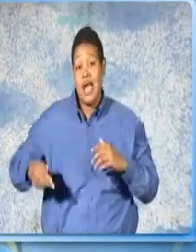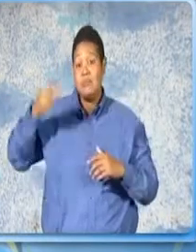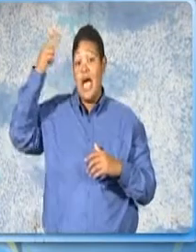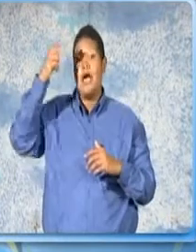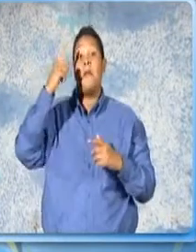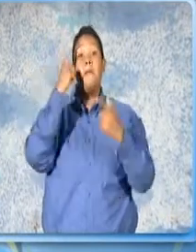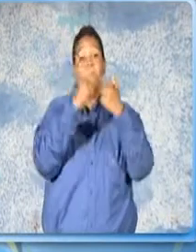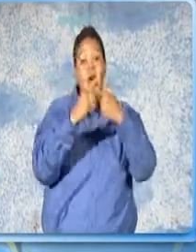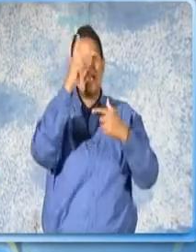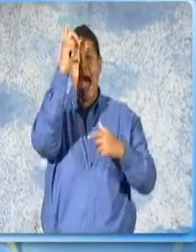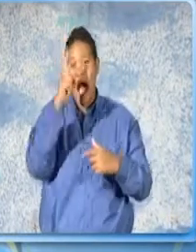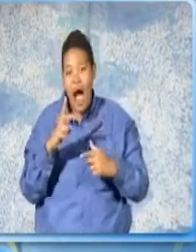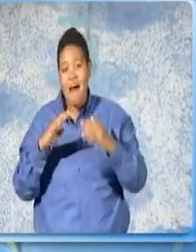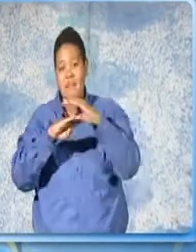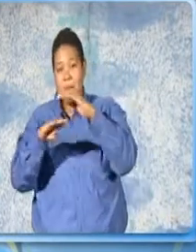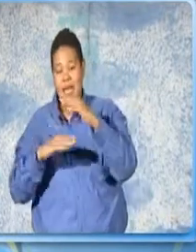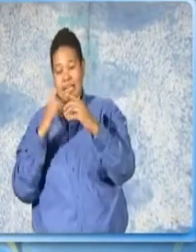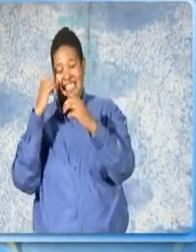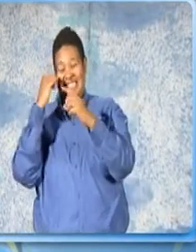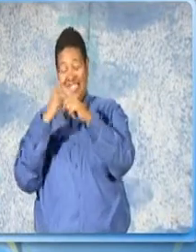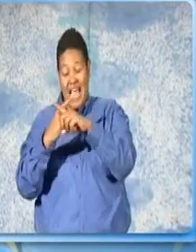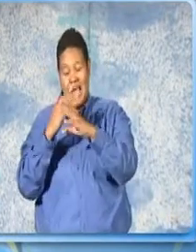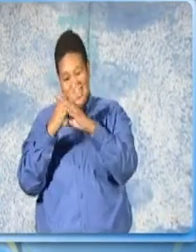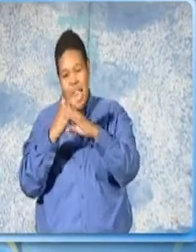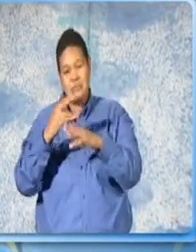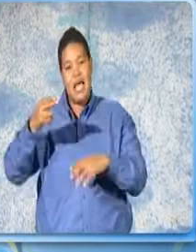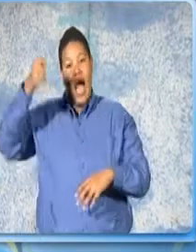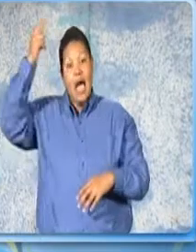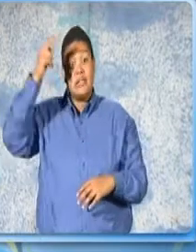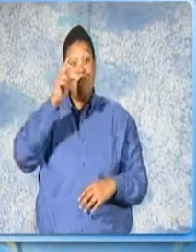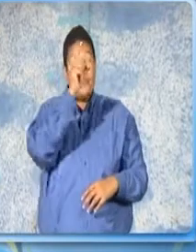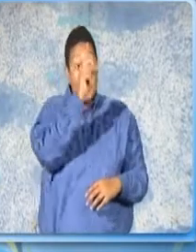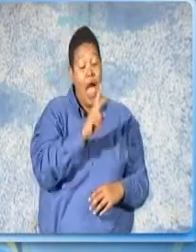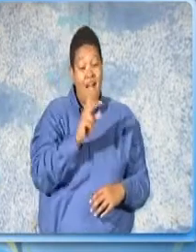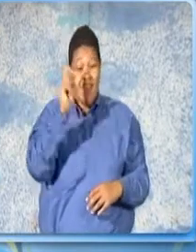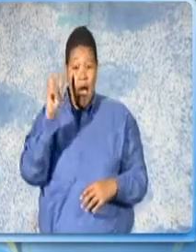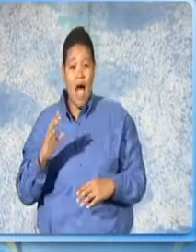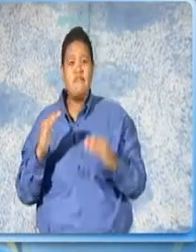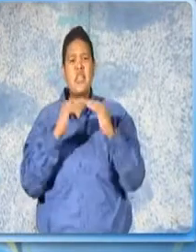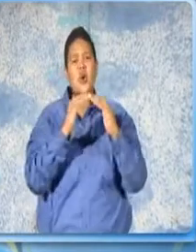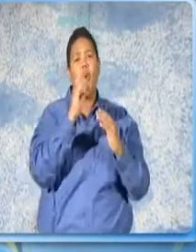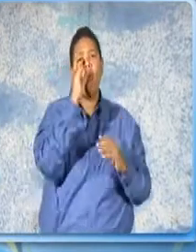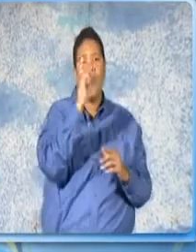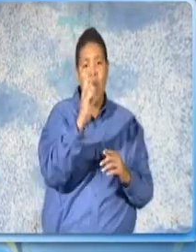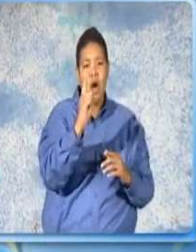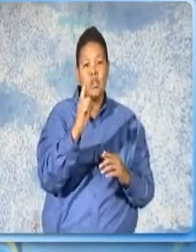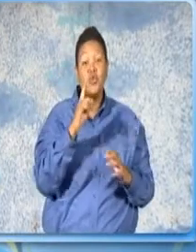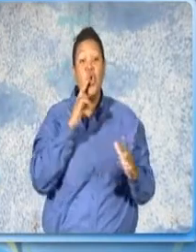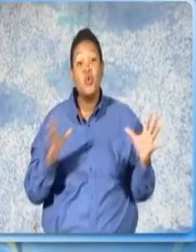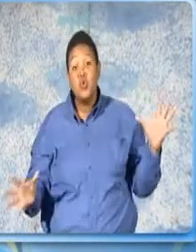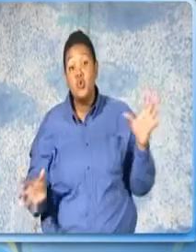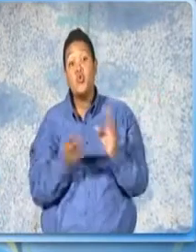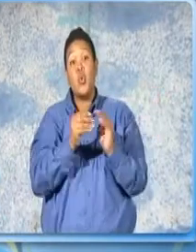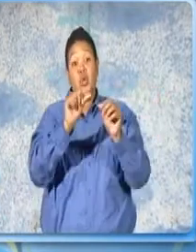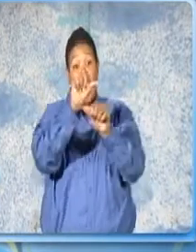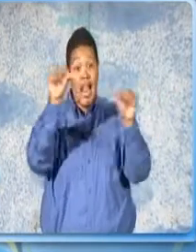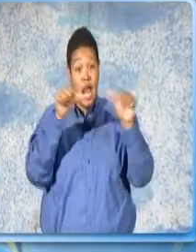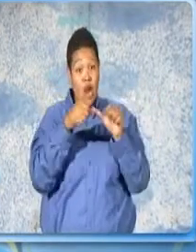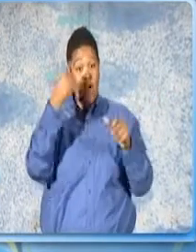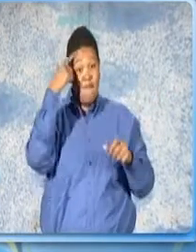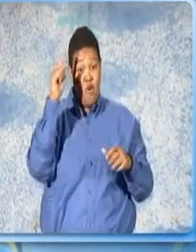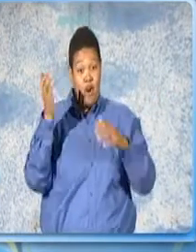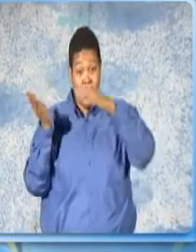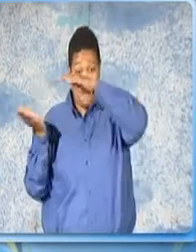height. Half plus half is equal to 1, so the total area, which would equate to the area of the parallelogram,